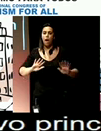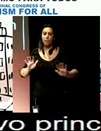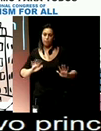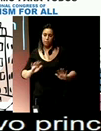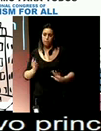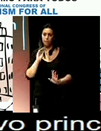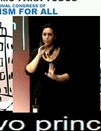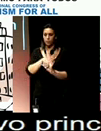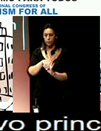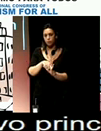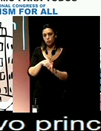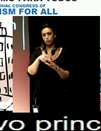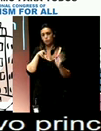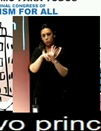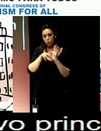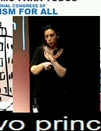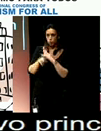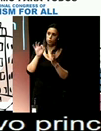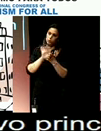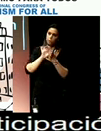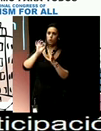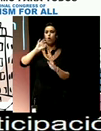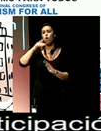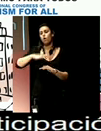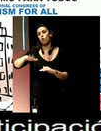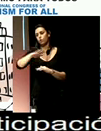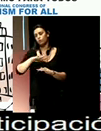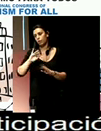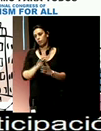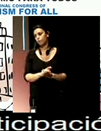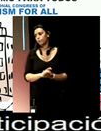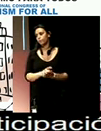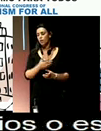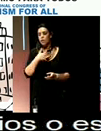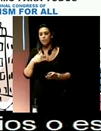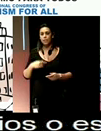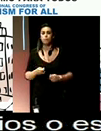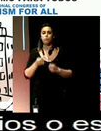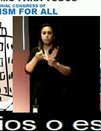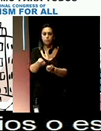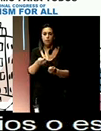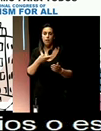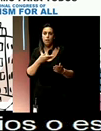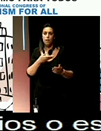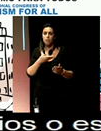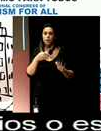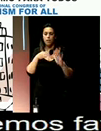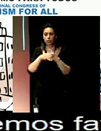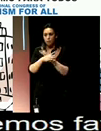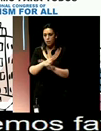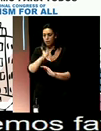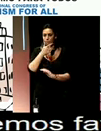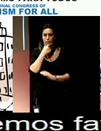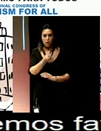active participation to this type of products and services and areas. We want to